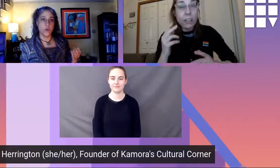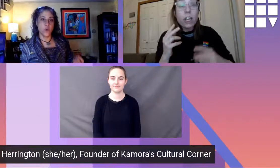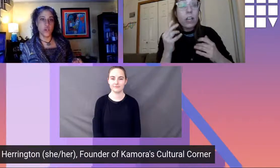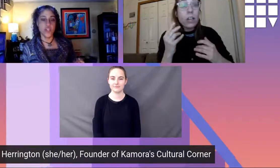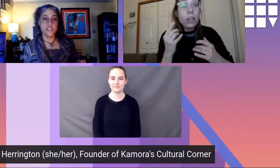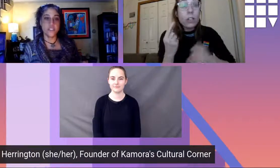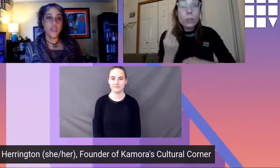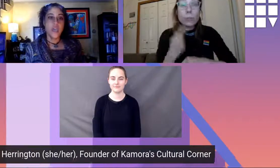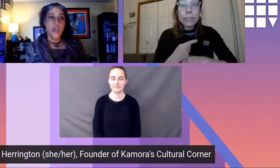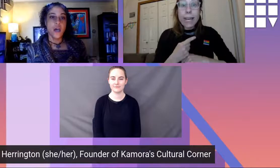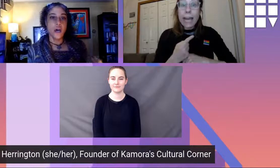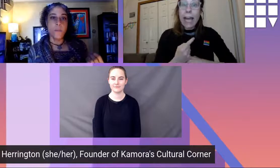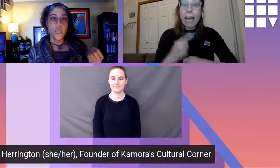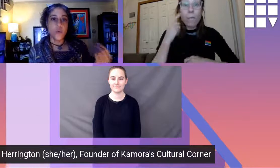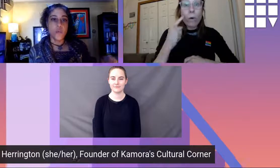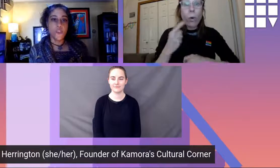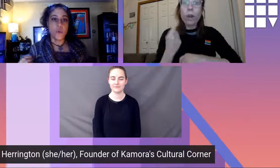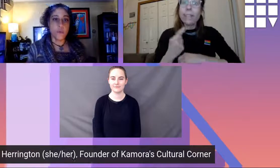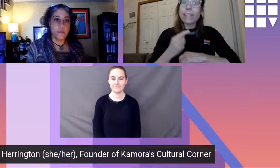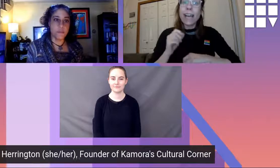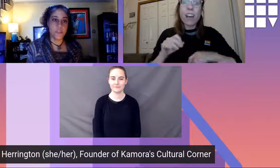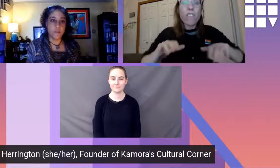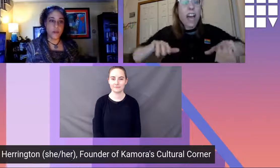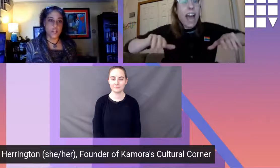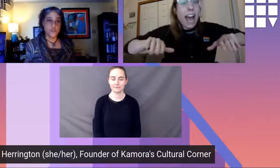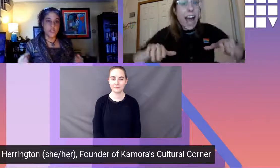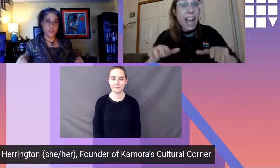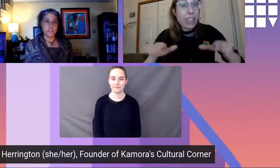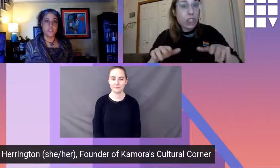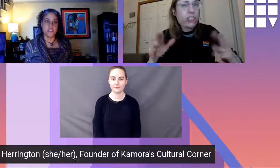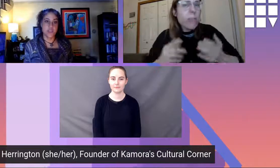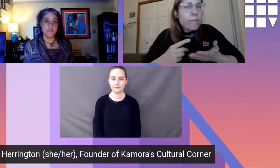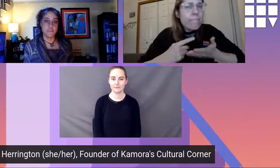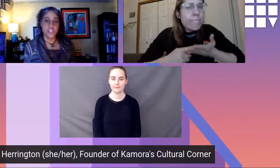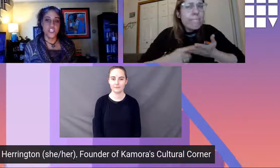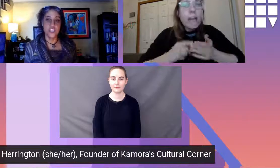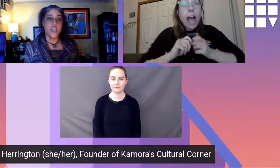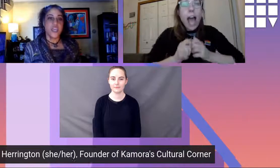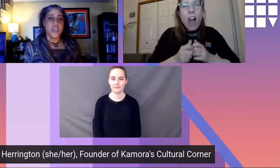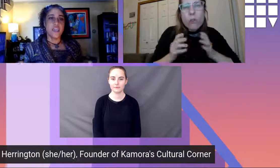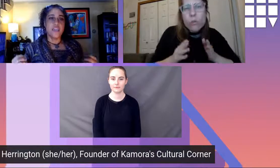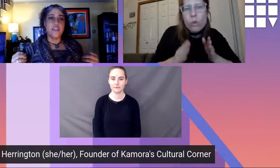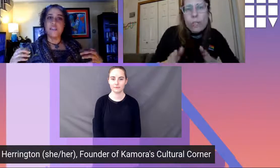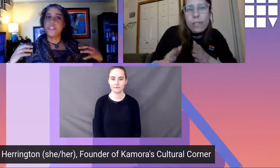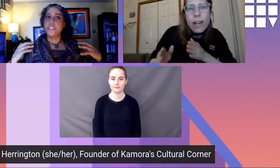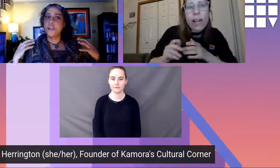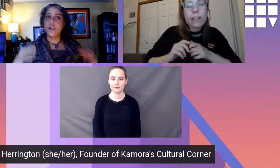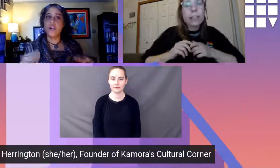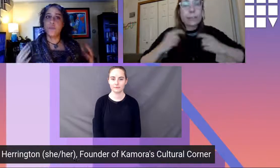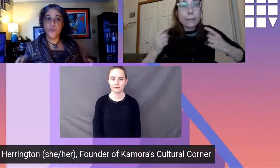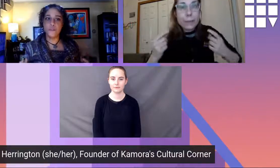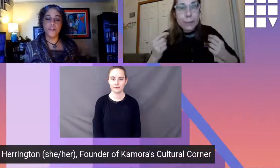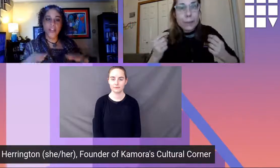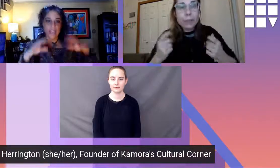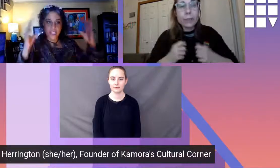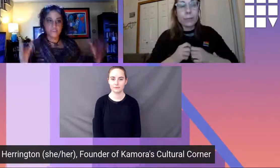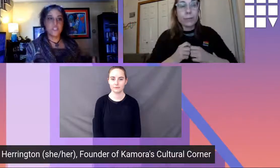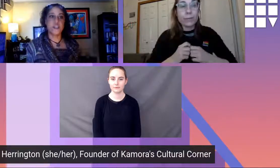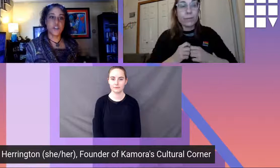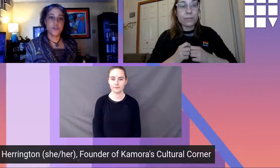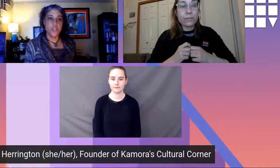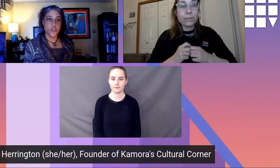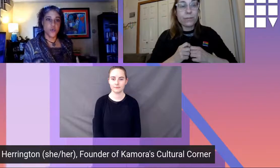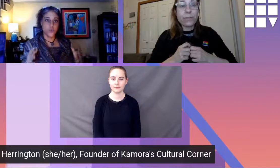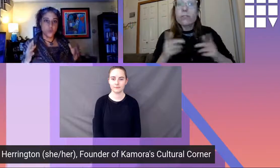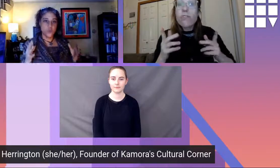talk about organizing. And one thing that I want people to think about as we step into this conversation is there are beautiful